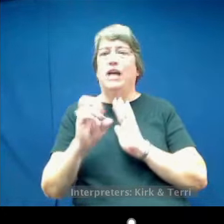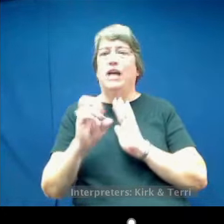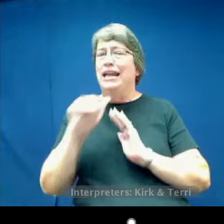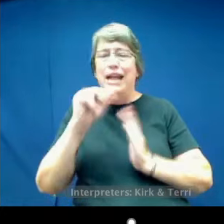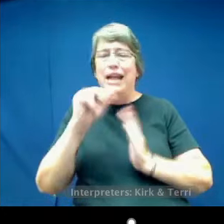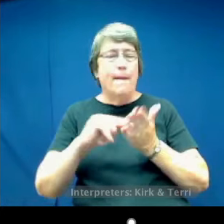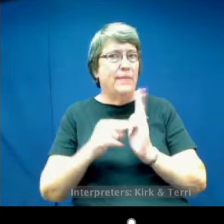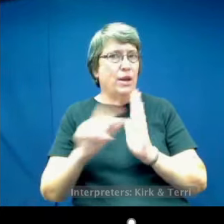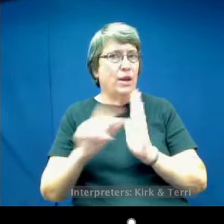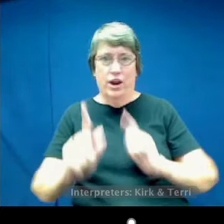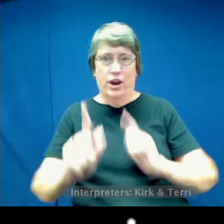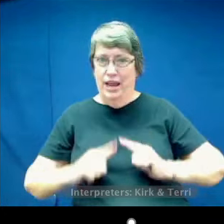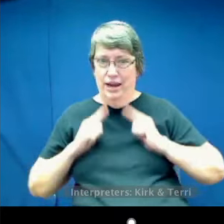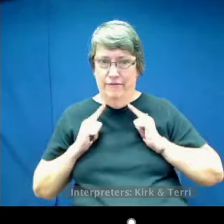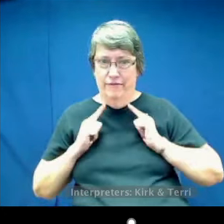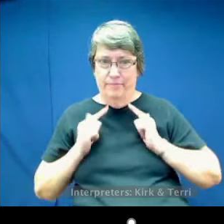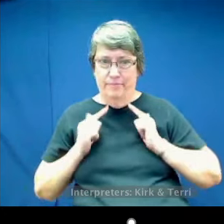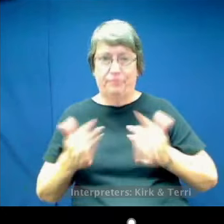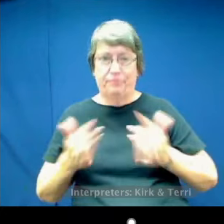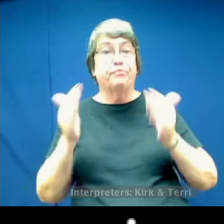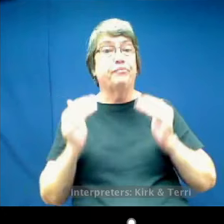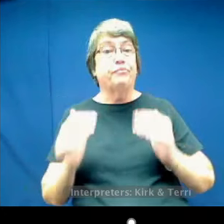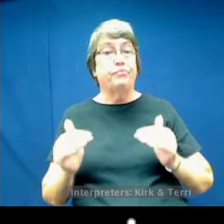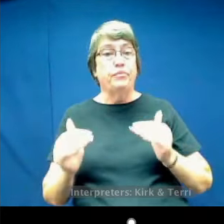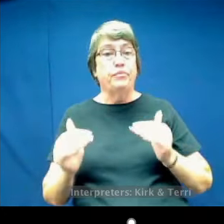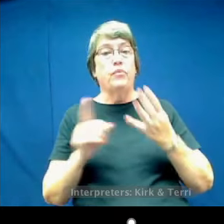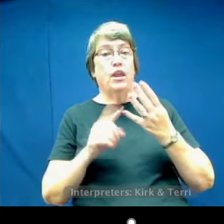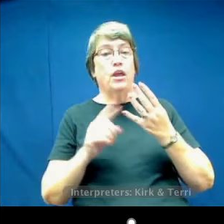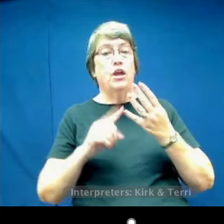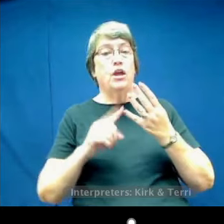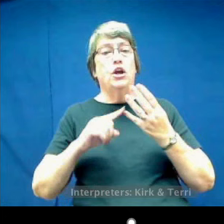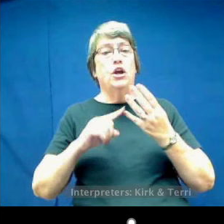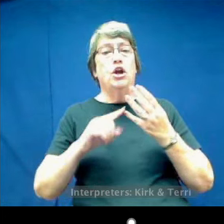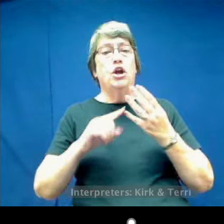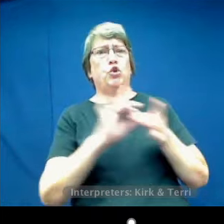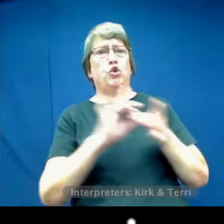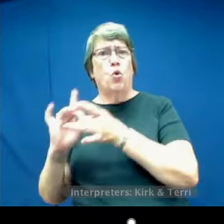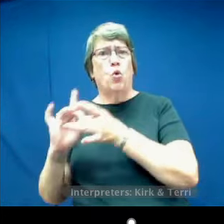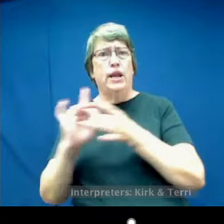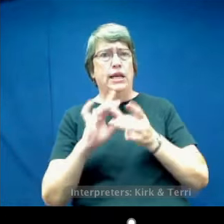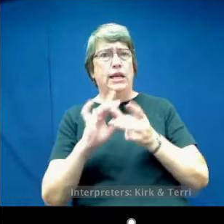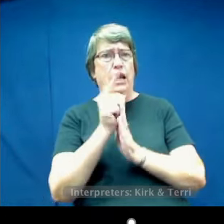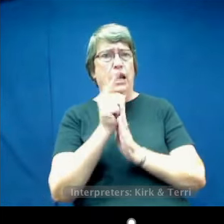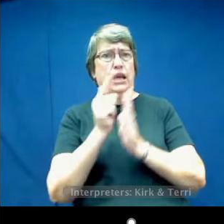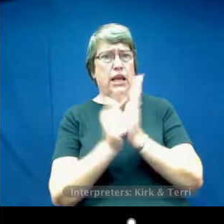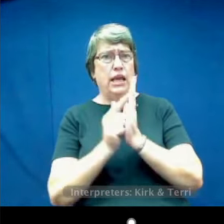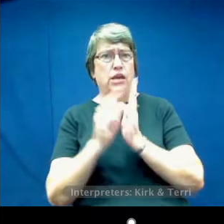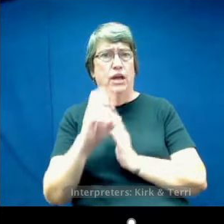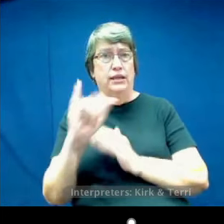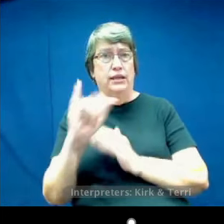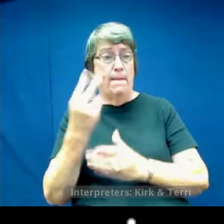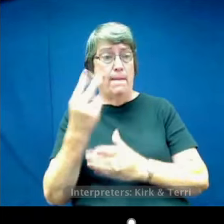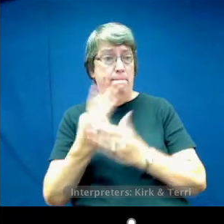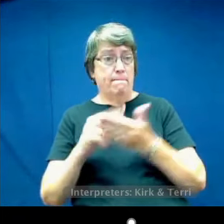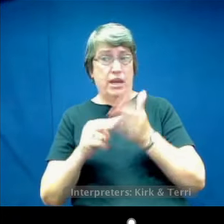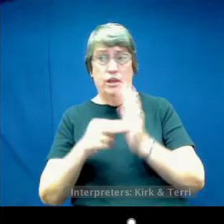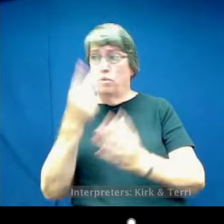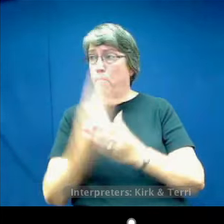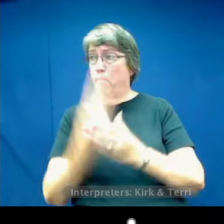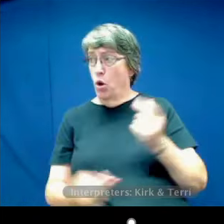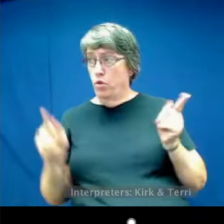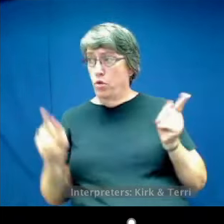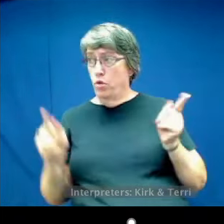Joint legal custody means that both parents have an equal voice in those long-term decisions, and neither parent has a